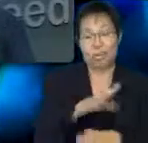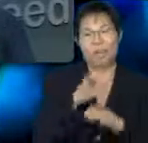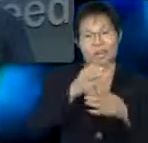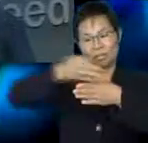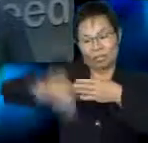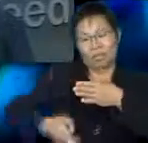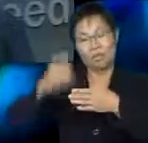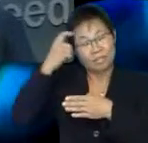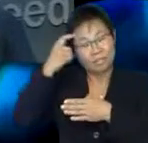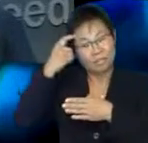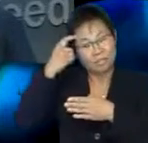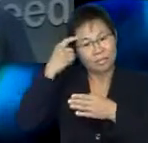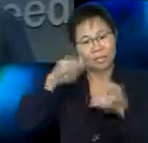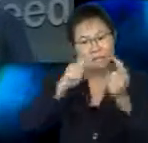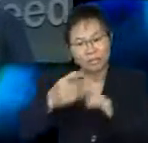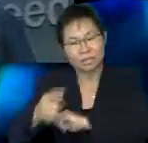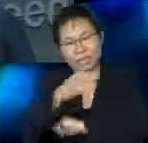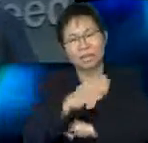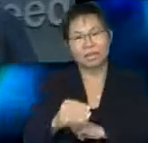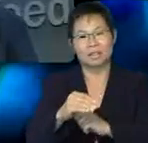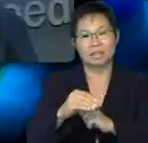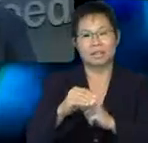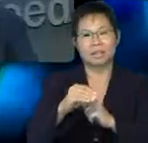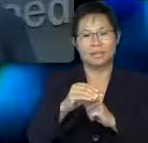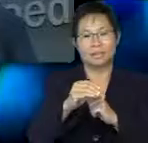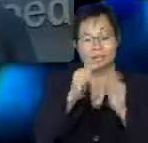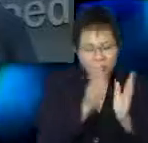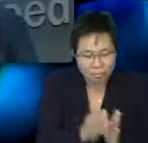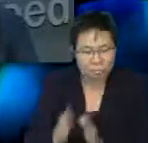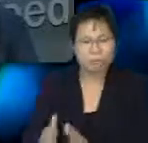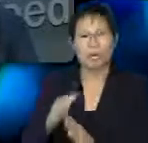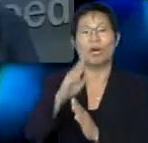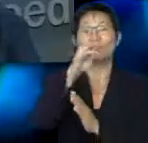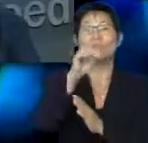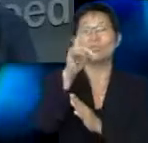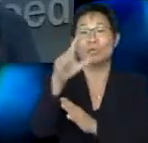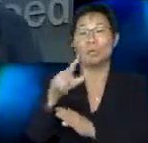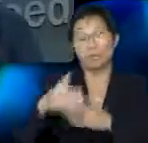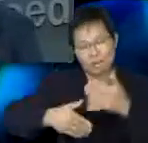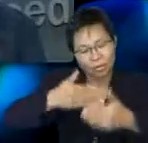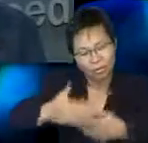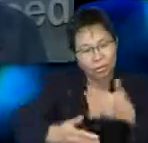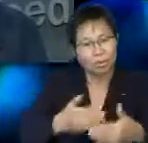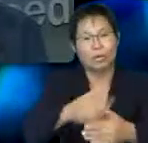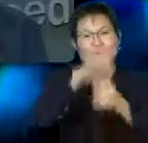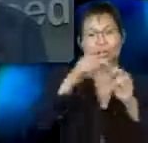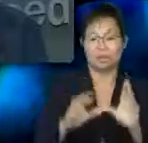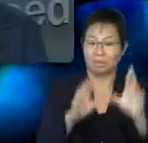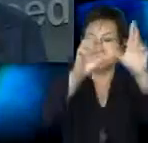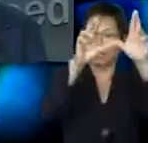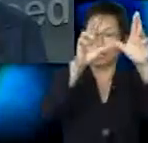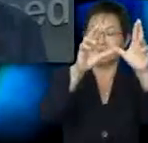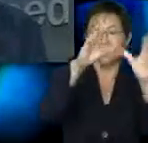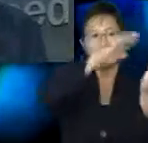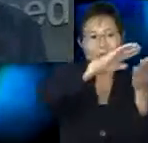about the modifications, adjustments and reformulations of the model as they go along. So when the Twin Towers are actually